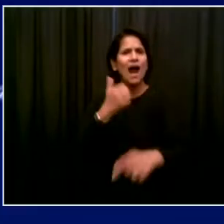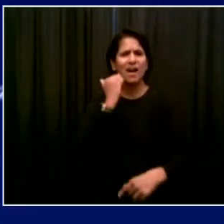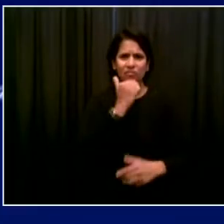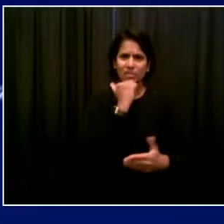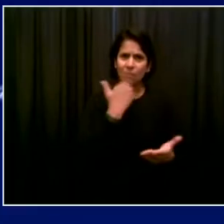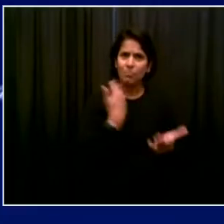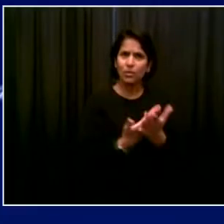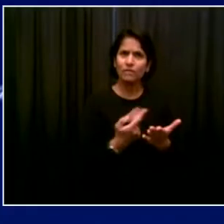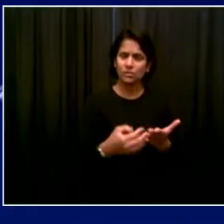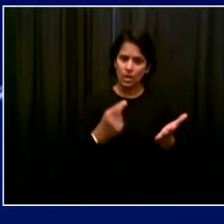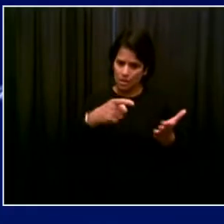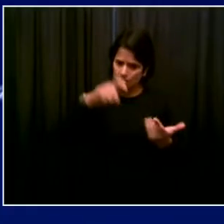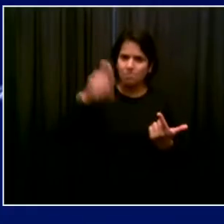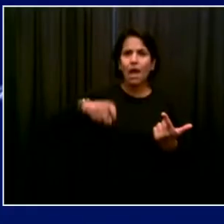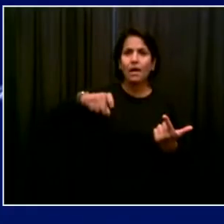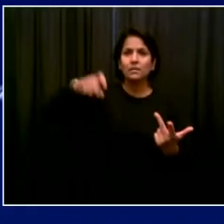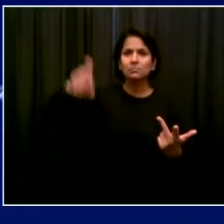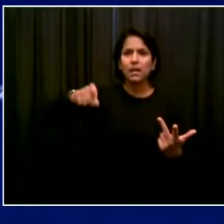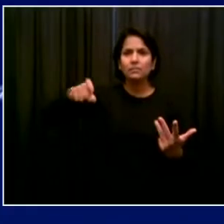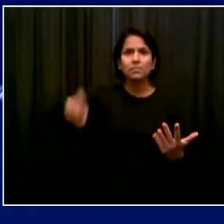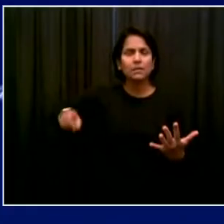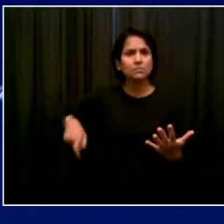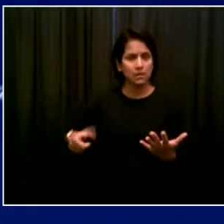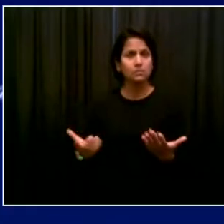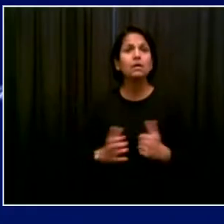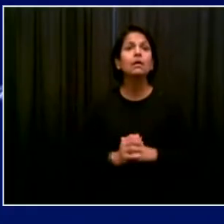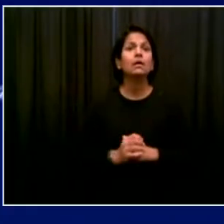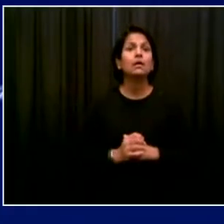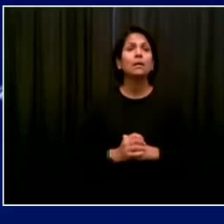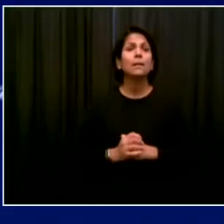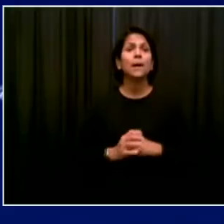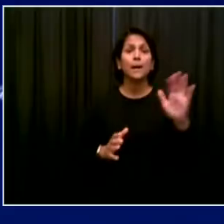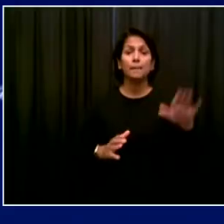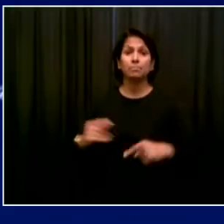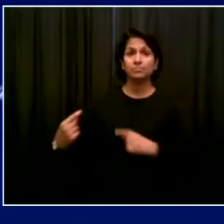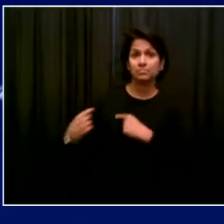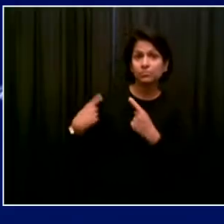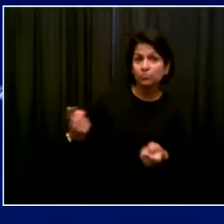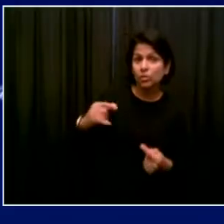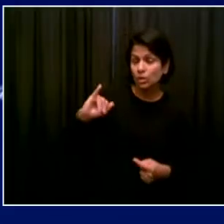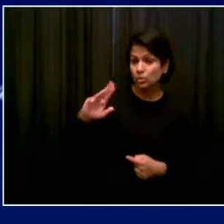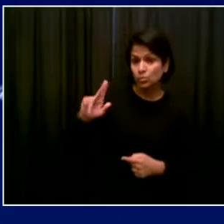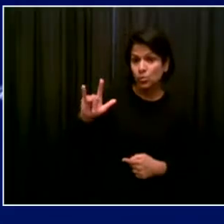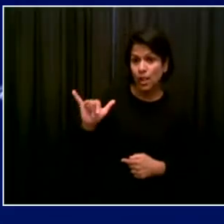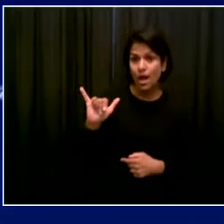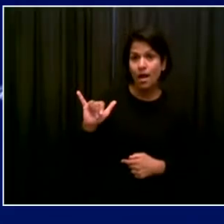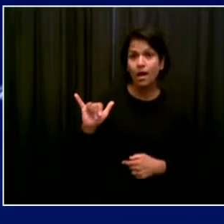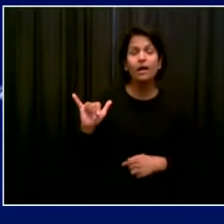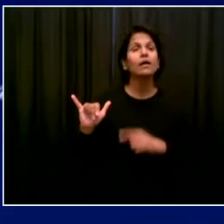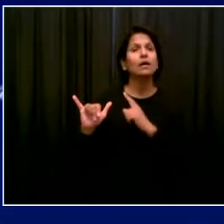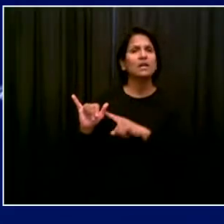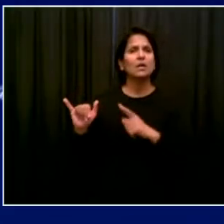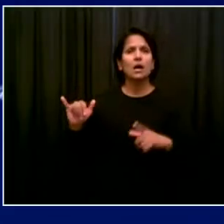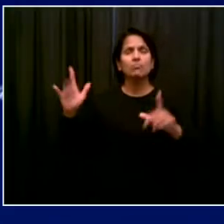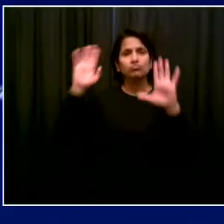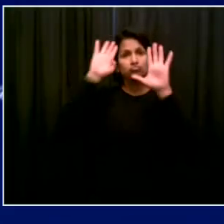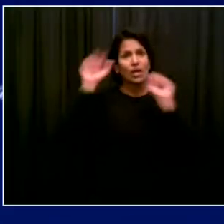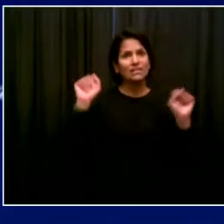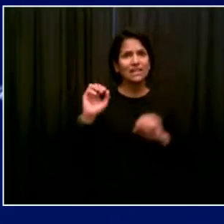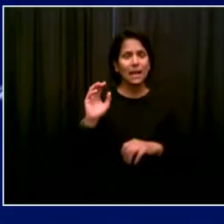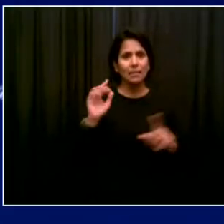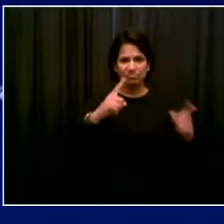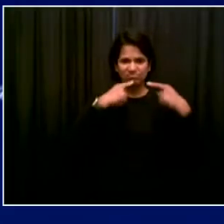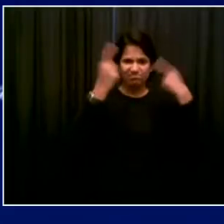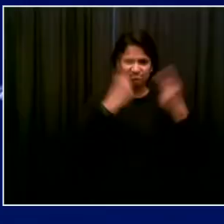the president first announced vaccination requirements and called on organizations to follow the lead, the number of